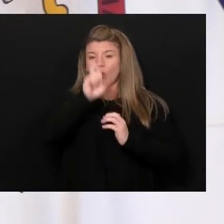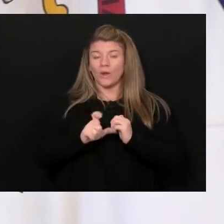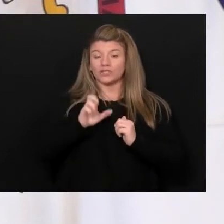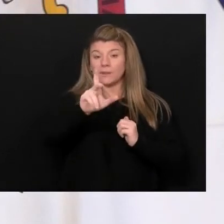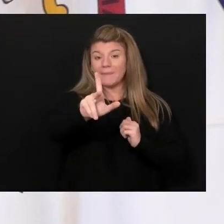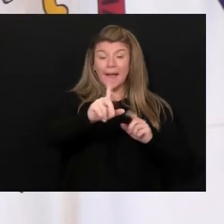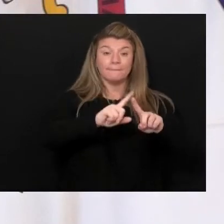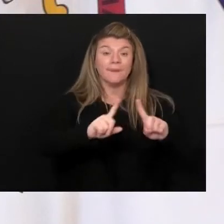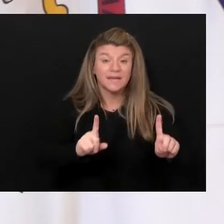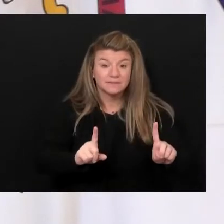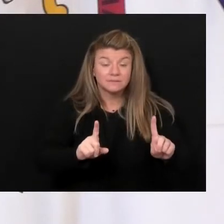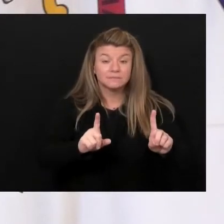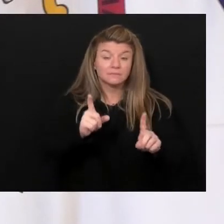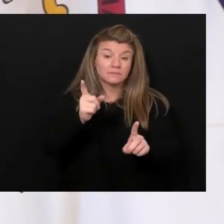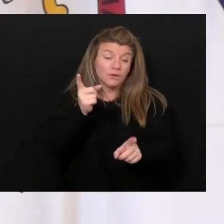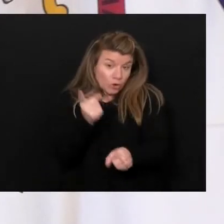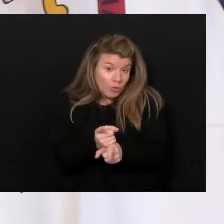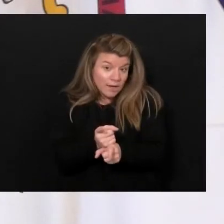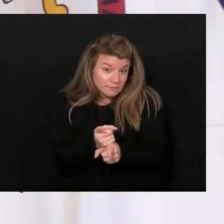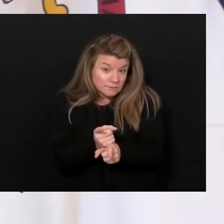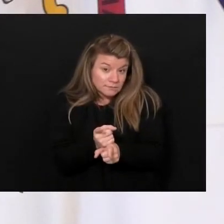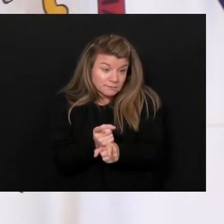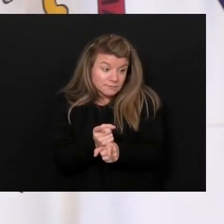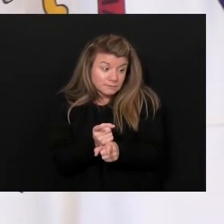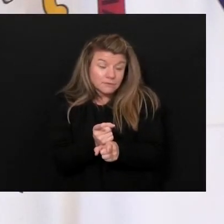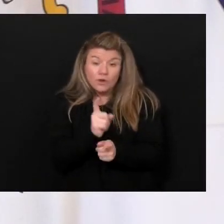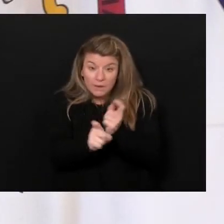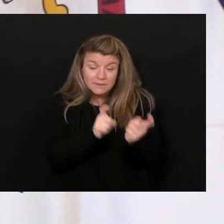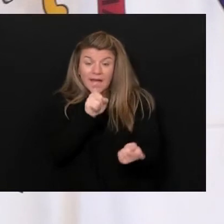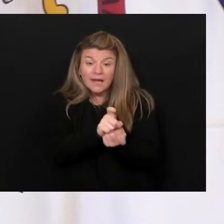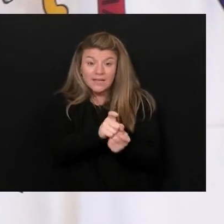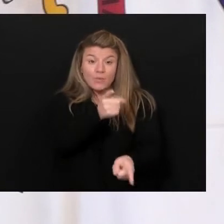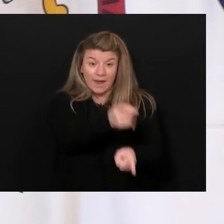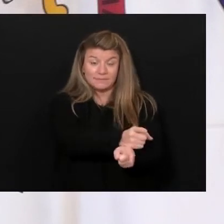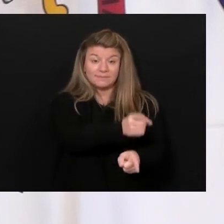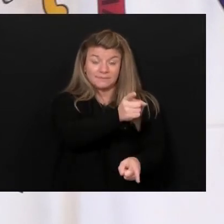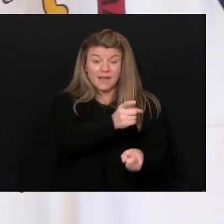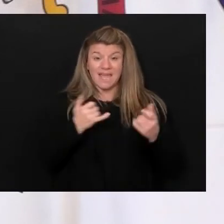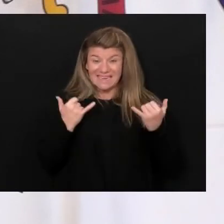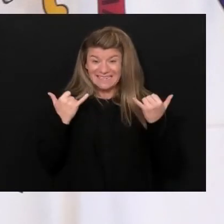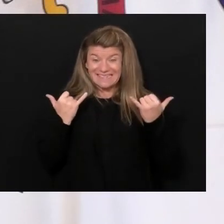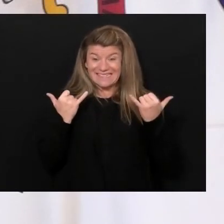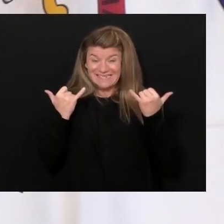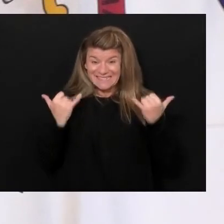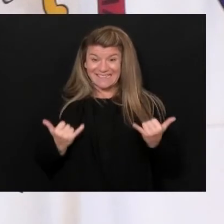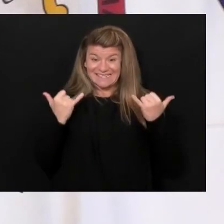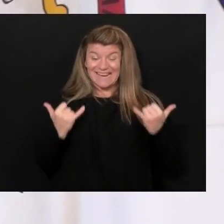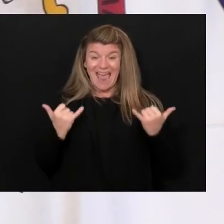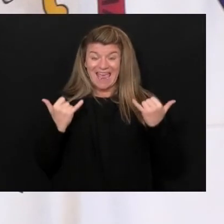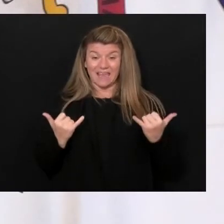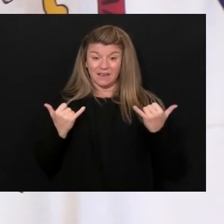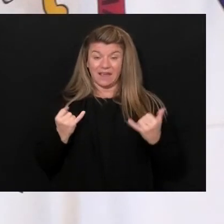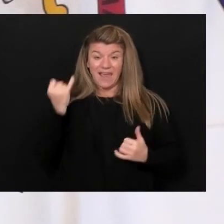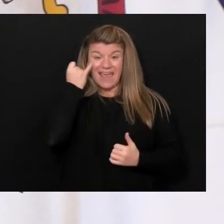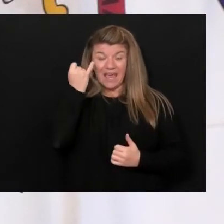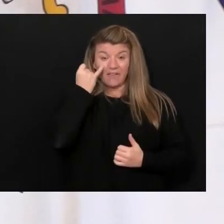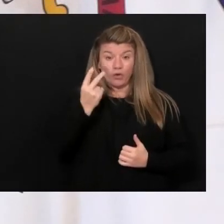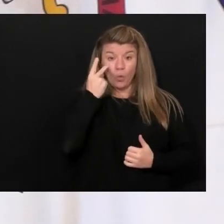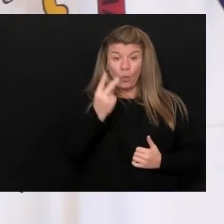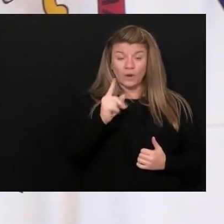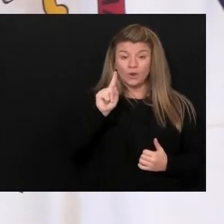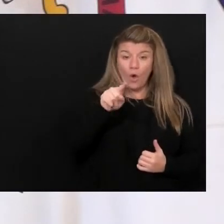exactly right. You're exactly right. That today, if we just took purely